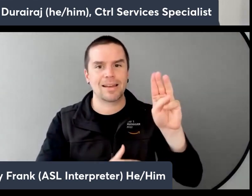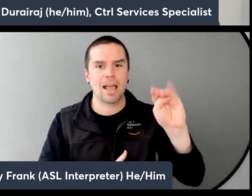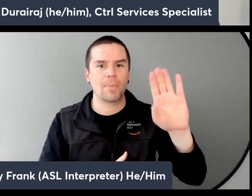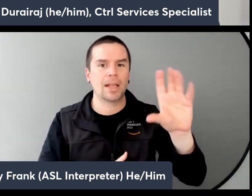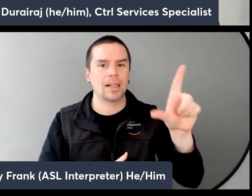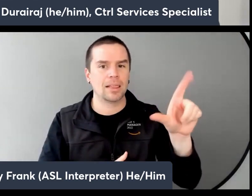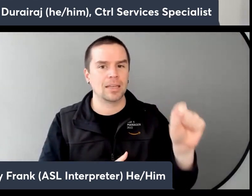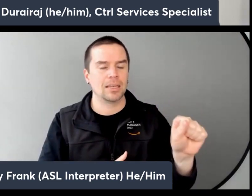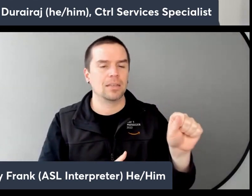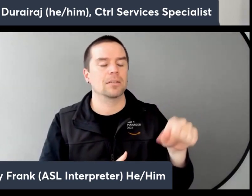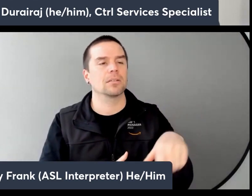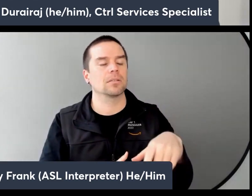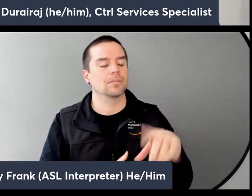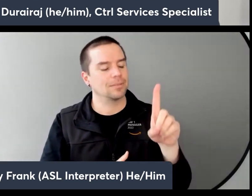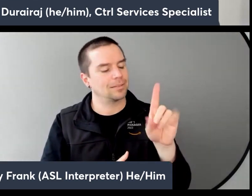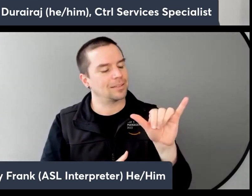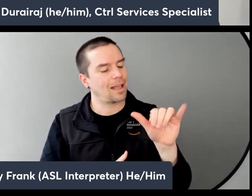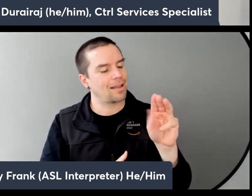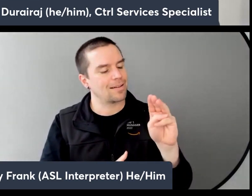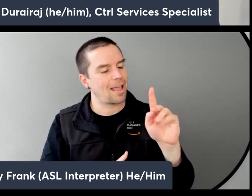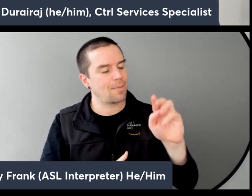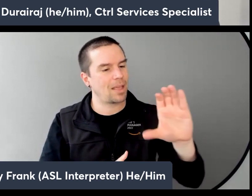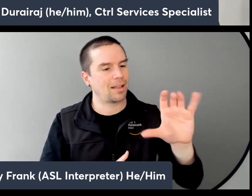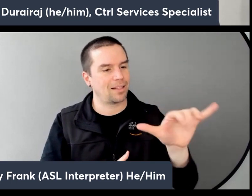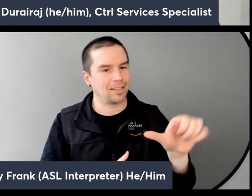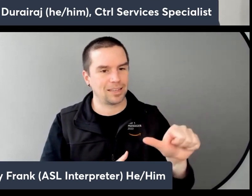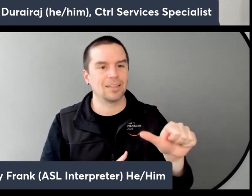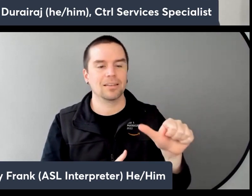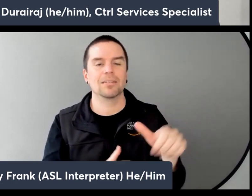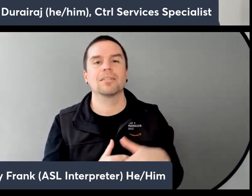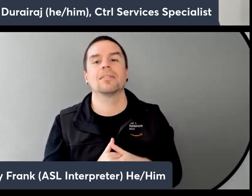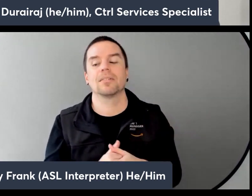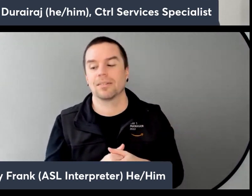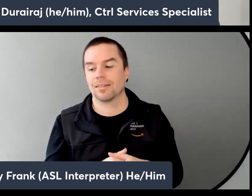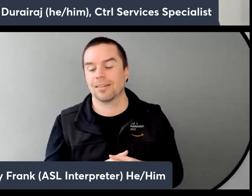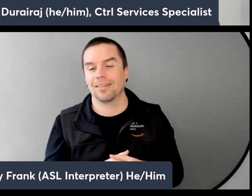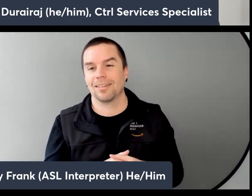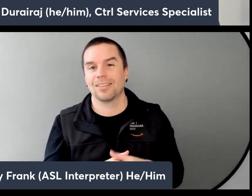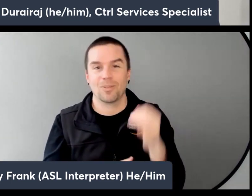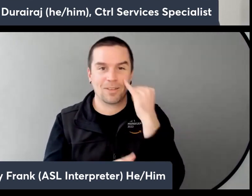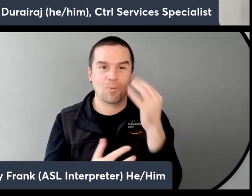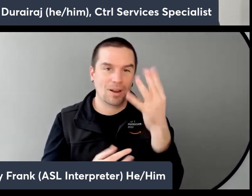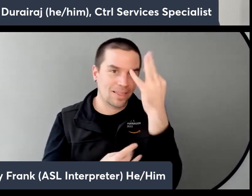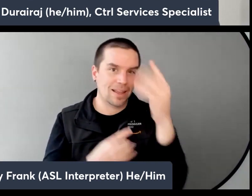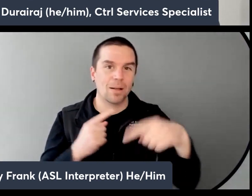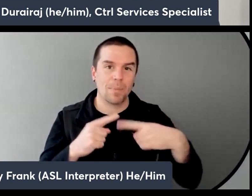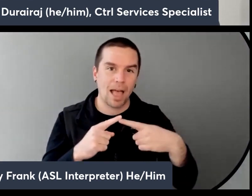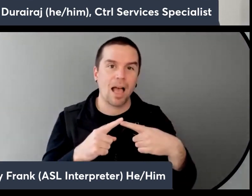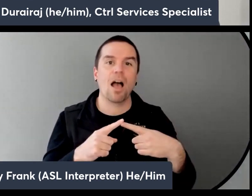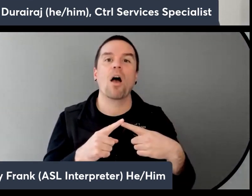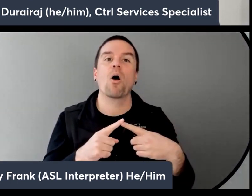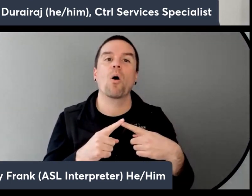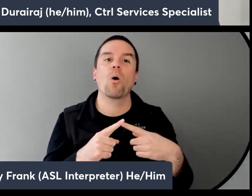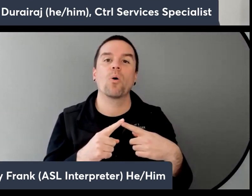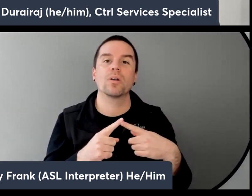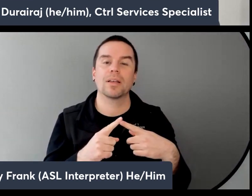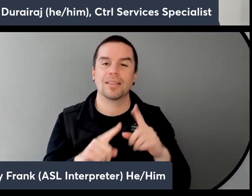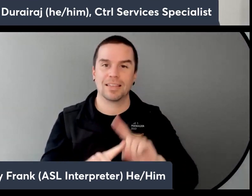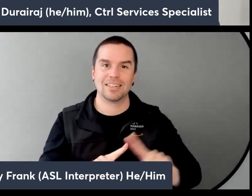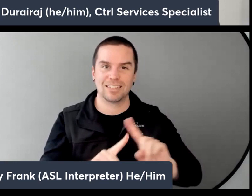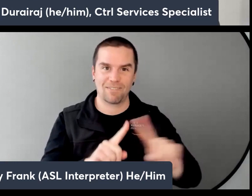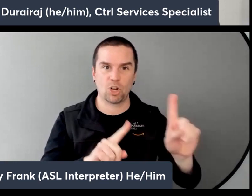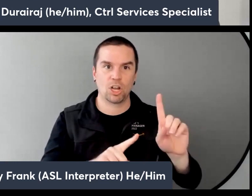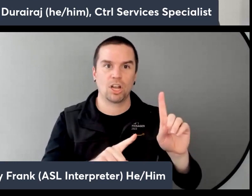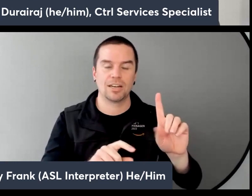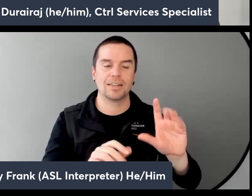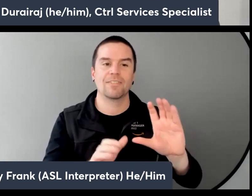about so many of the small configuration changes that you could make without redeploying an entire stack of code, that could be